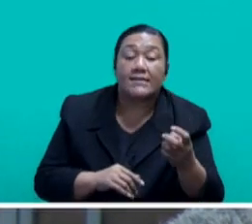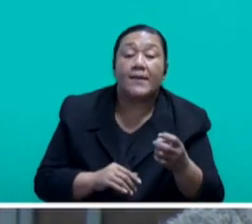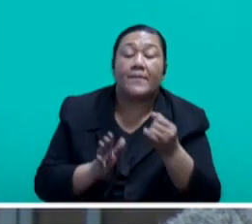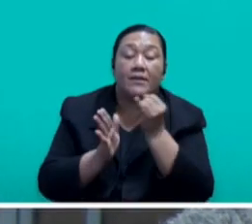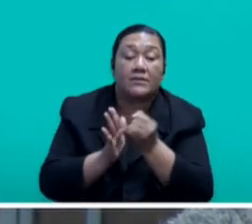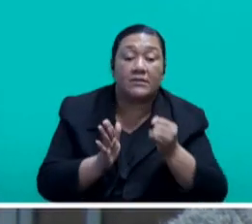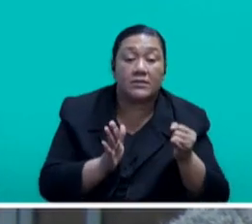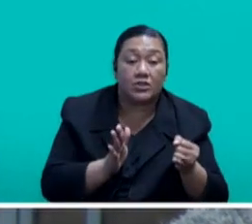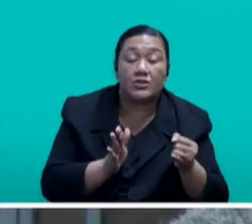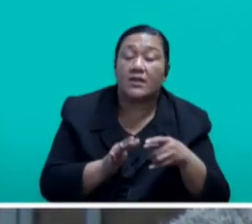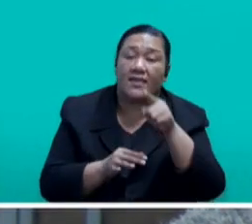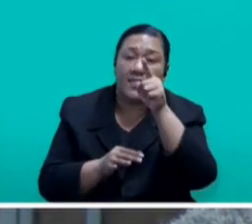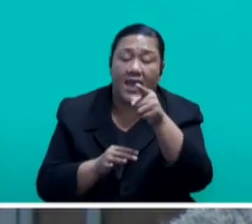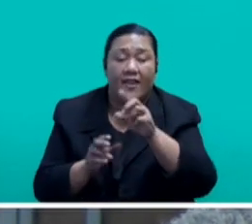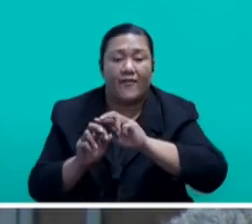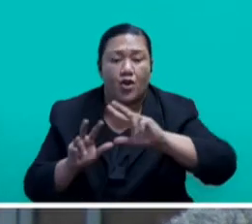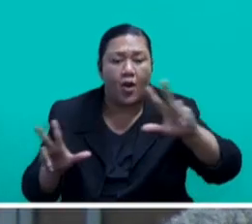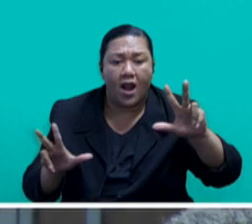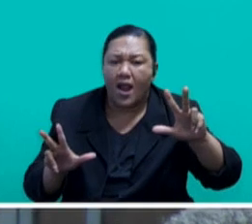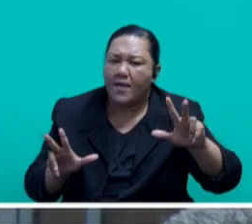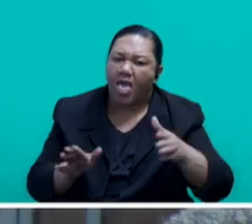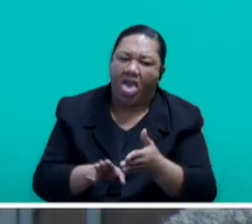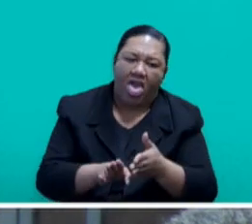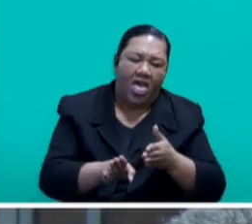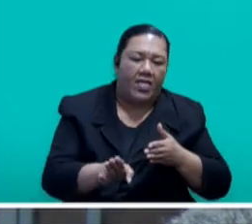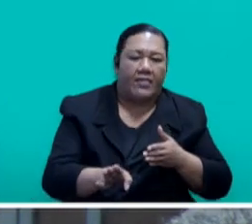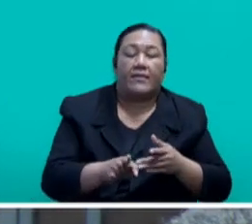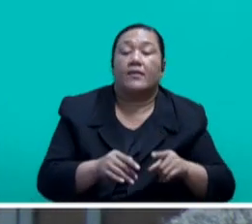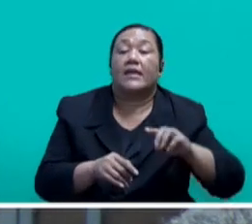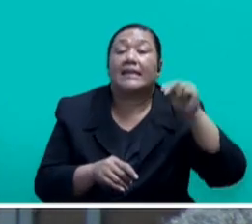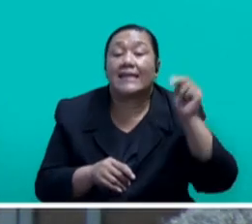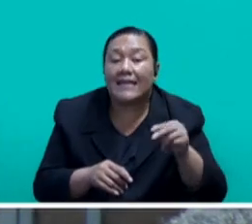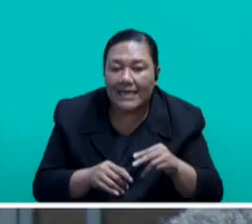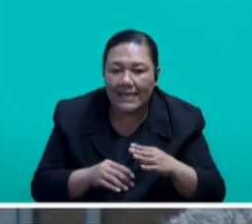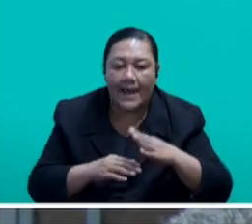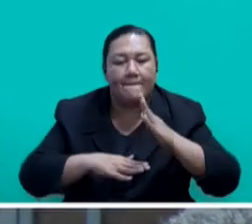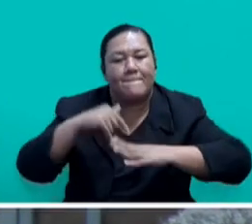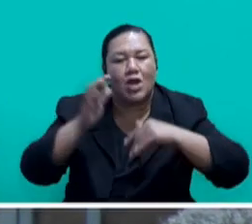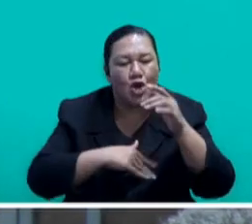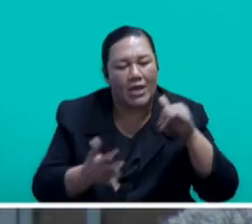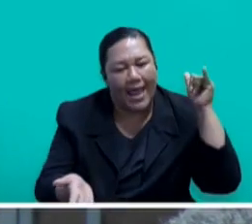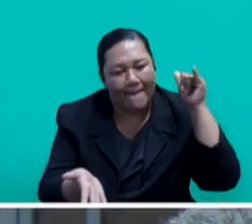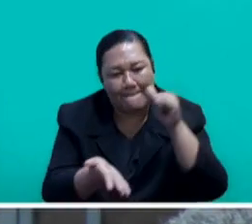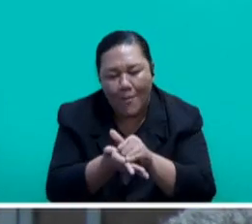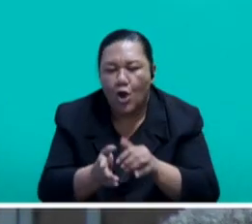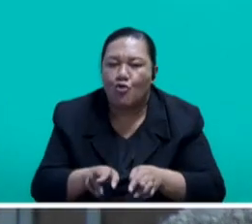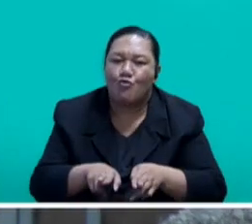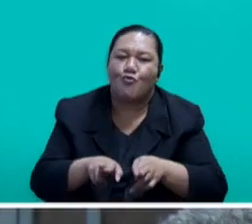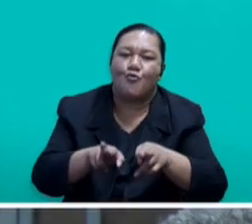overdue. We need to develop the infrastructure first, like airports, roads, and the other